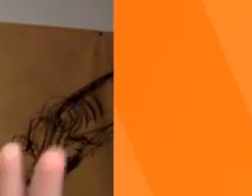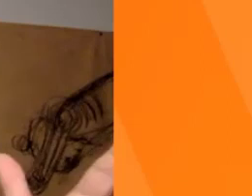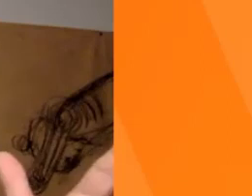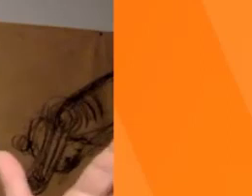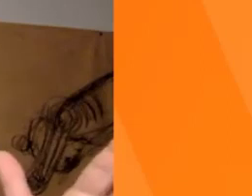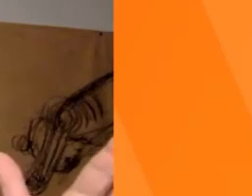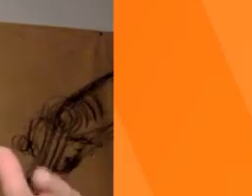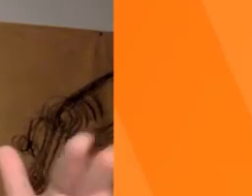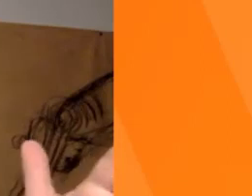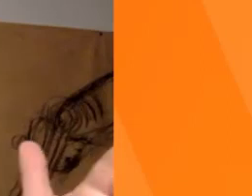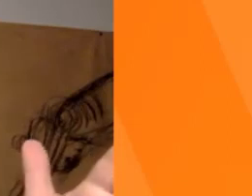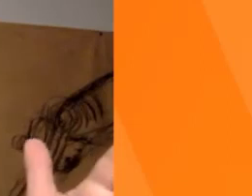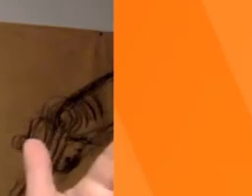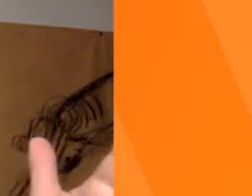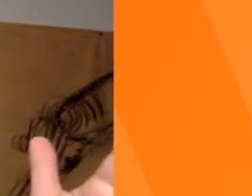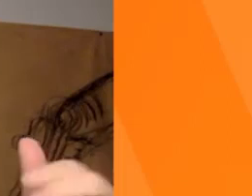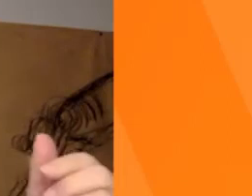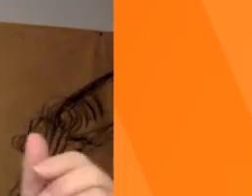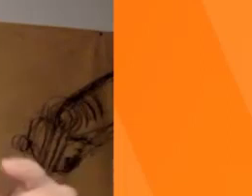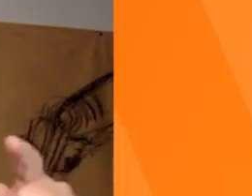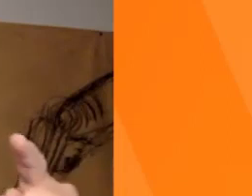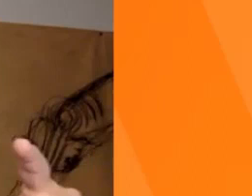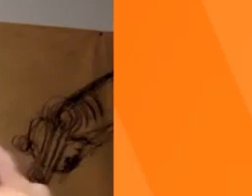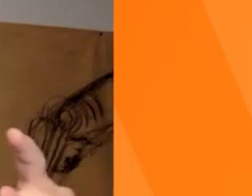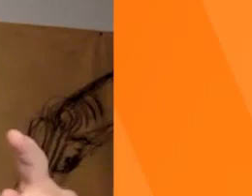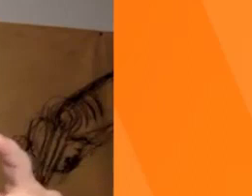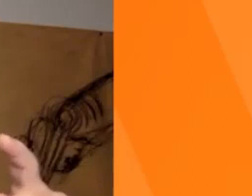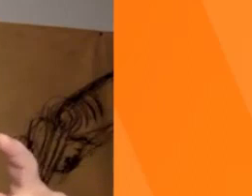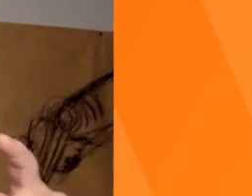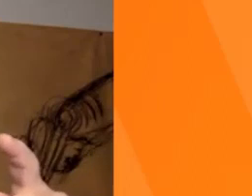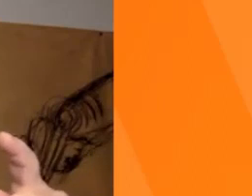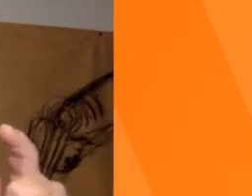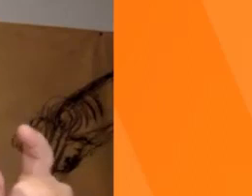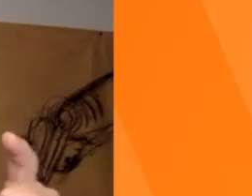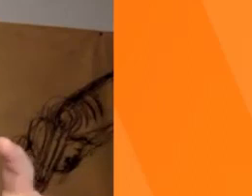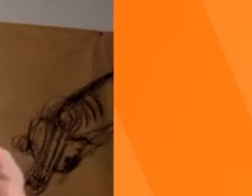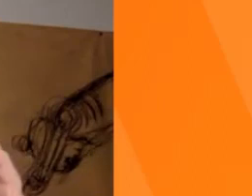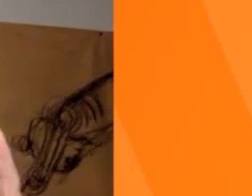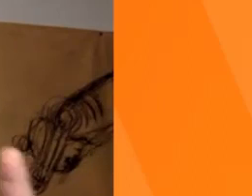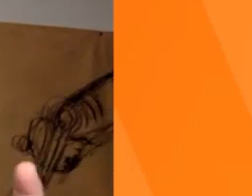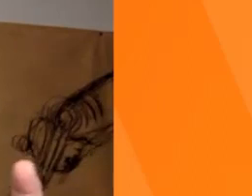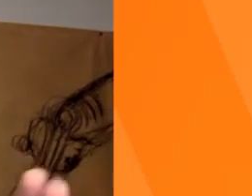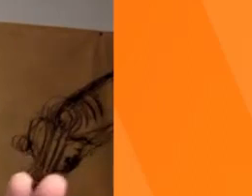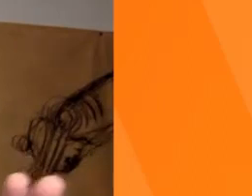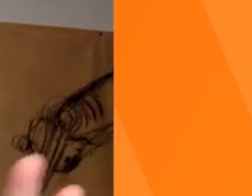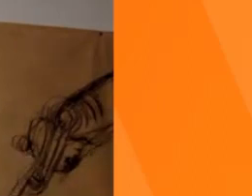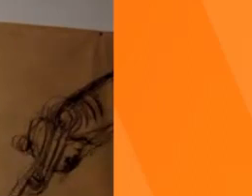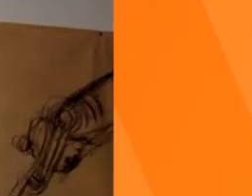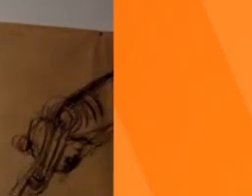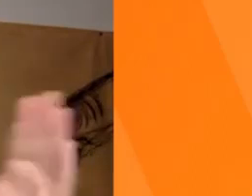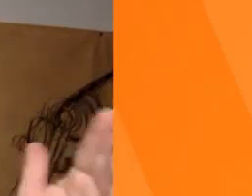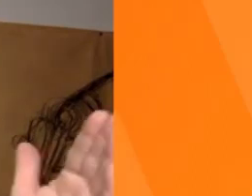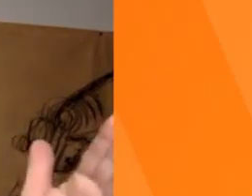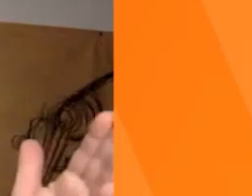sometimes your kids get up early or your partner gets up early and then they want to infringe on that 20 minutes. And that's not as much fun.